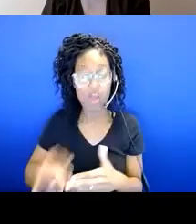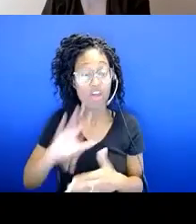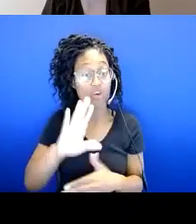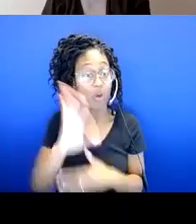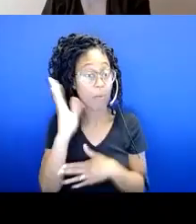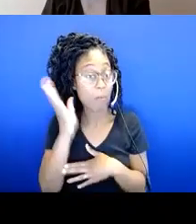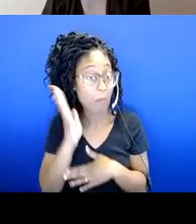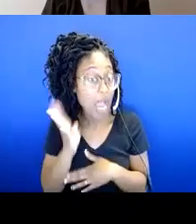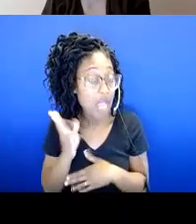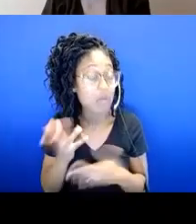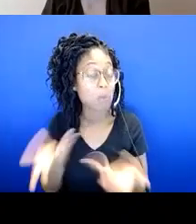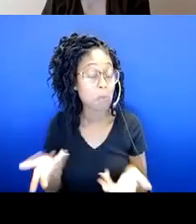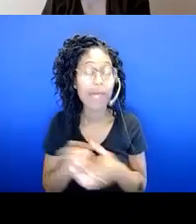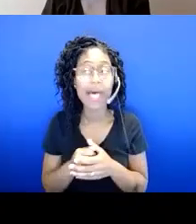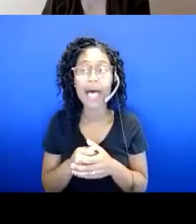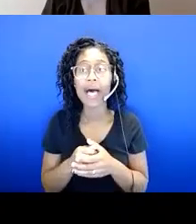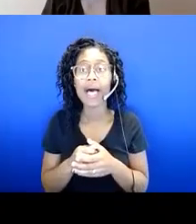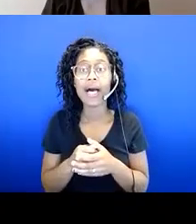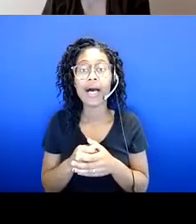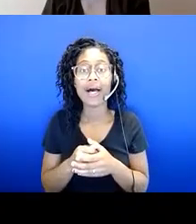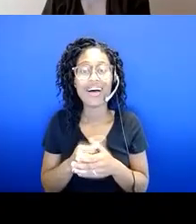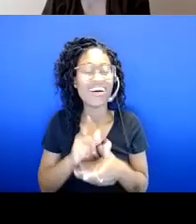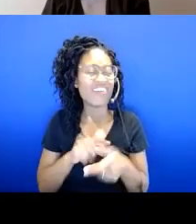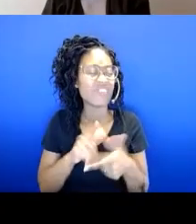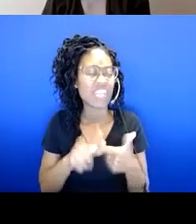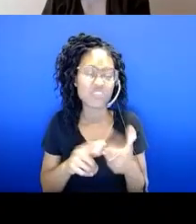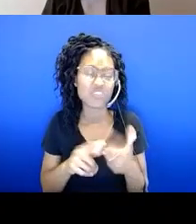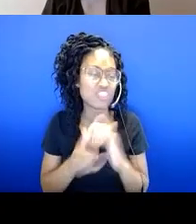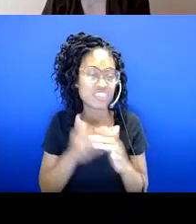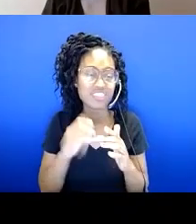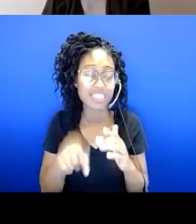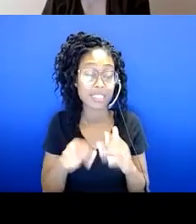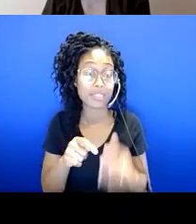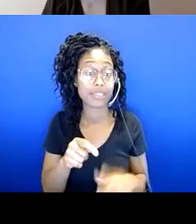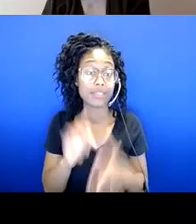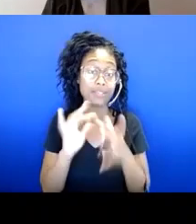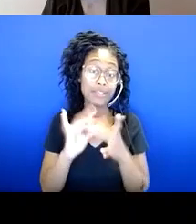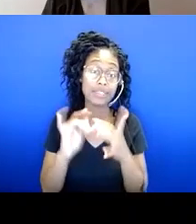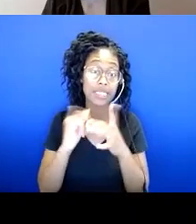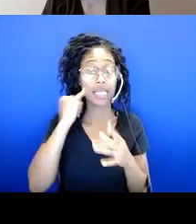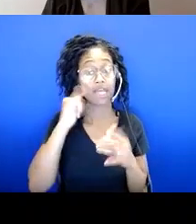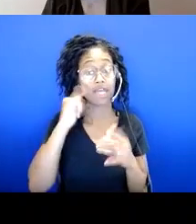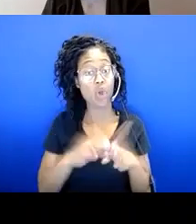certain content boxes, then you would just simply say, if you open